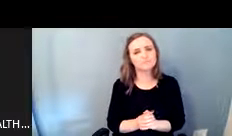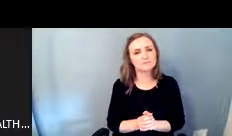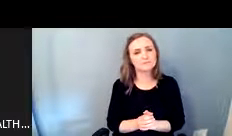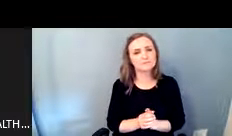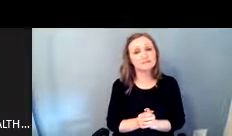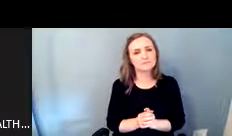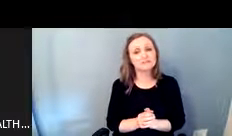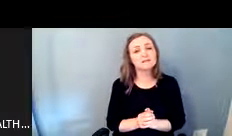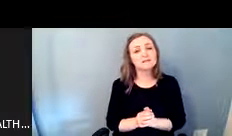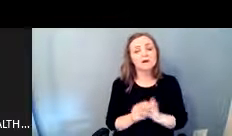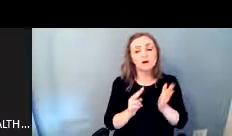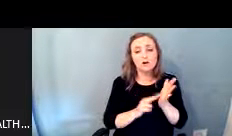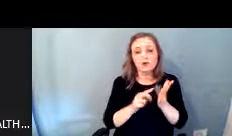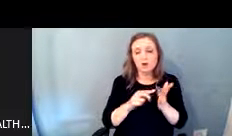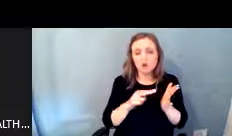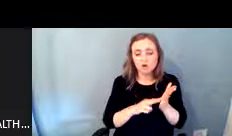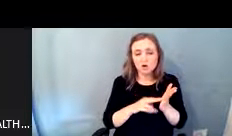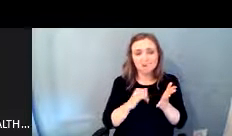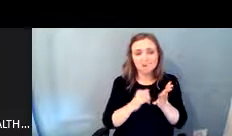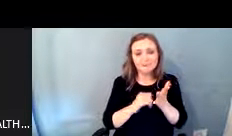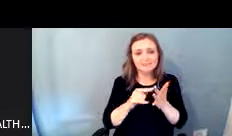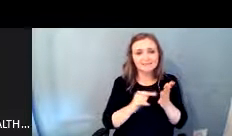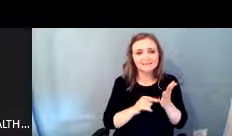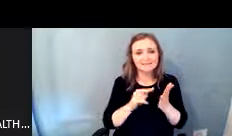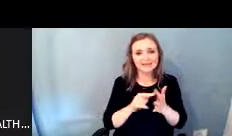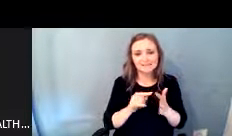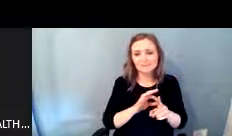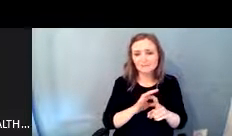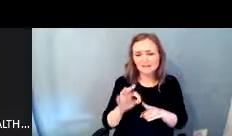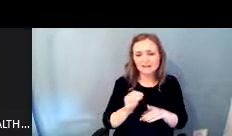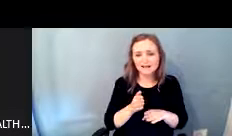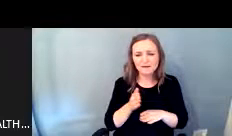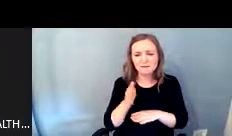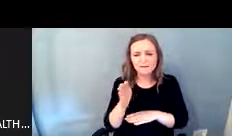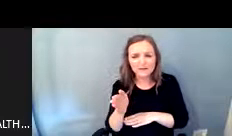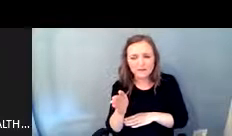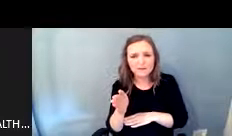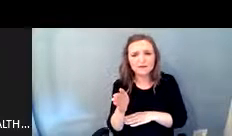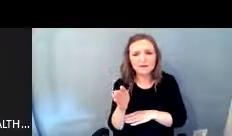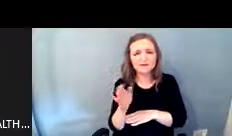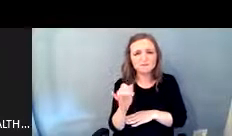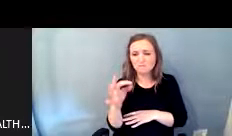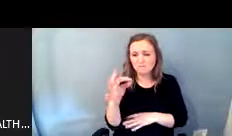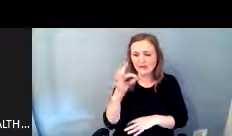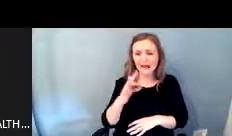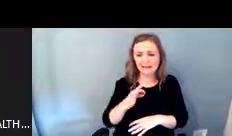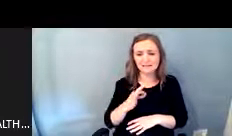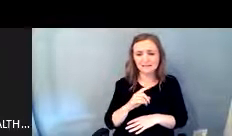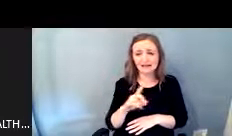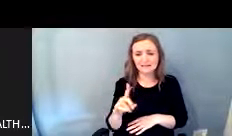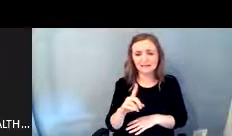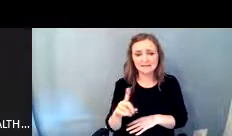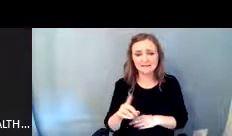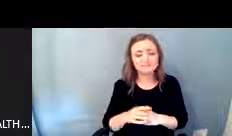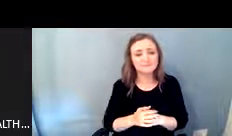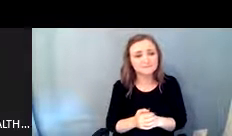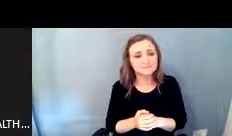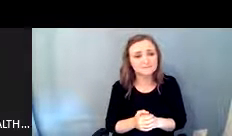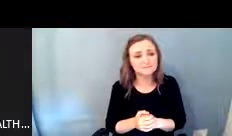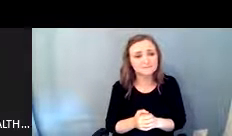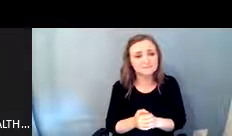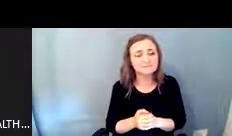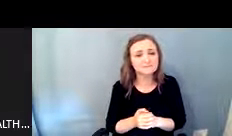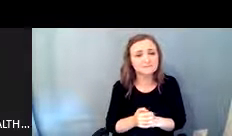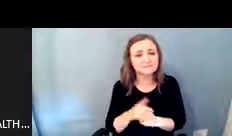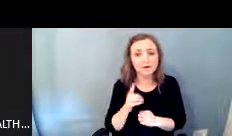So the non-site specific pathway, there might be some questions on that, I don't know. It's something that is a very exciting